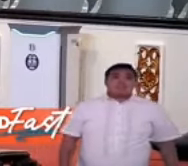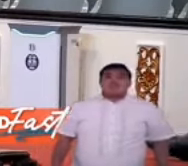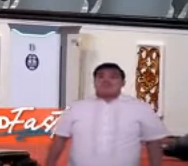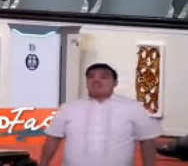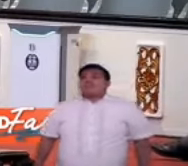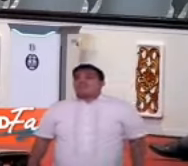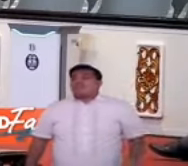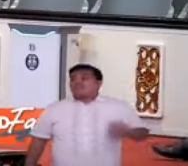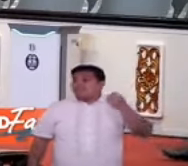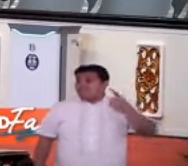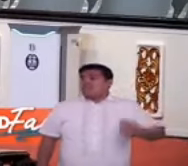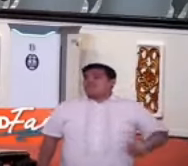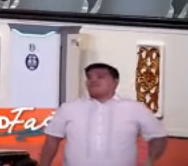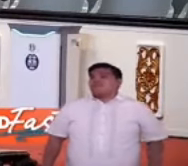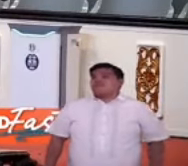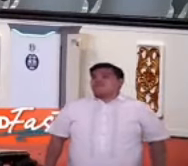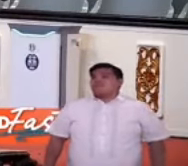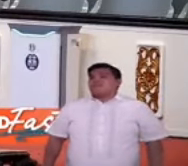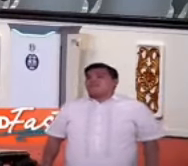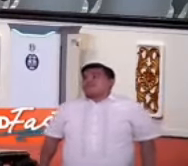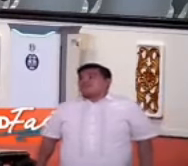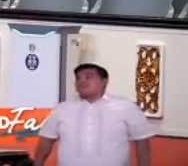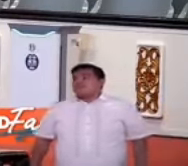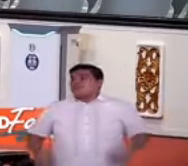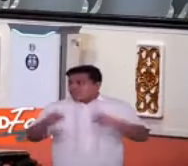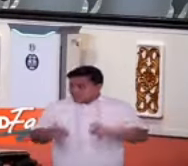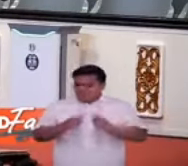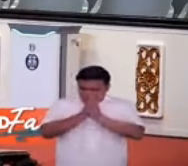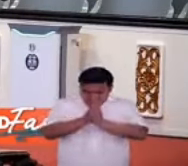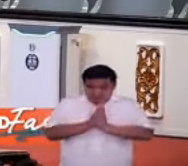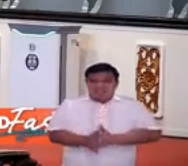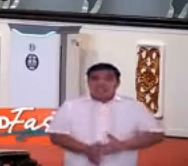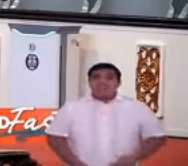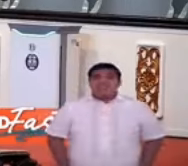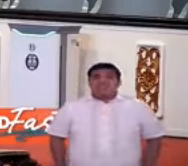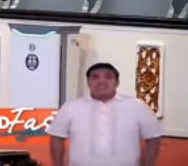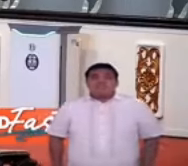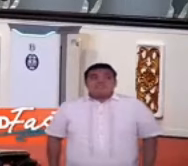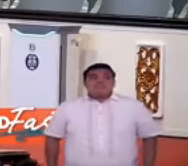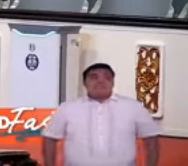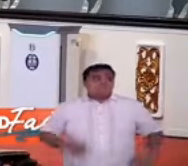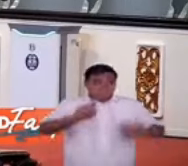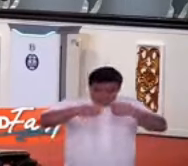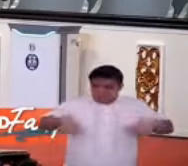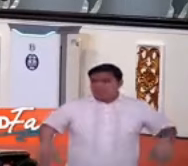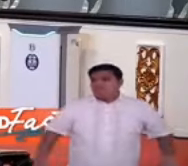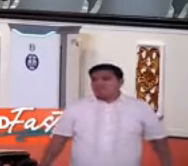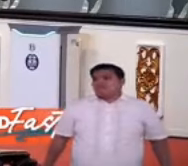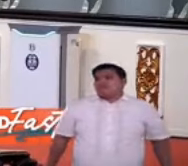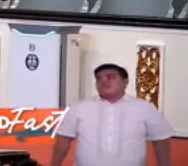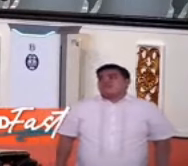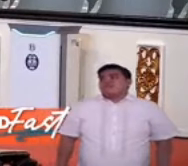Ako pa ninyo, magbinisaya na lang mo. Tanawa, init kayo. Nag-in-English man